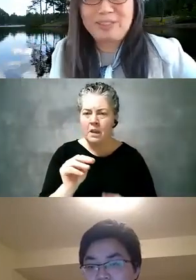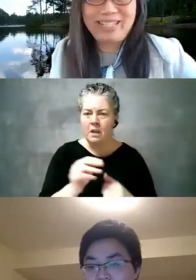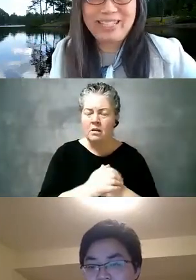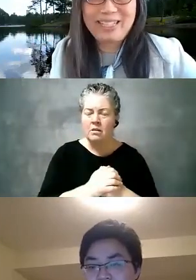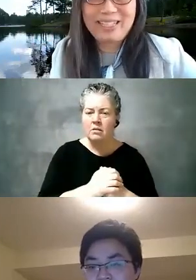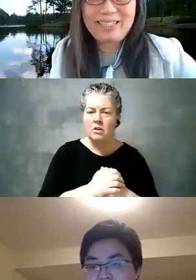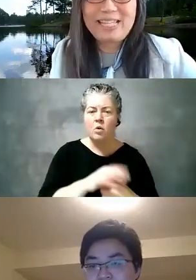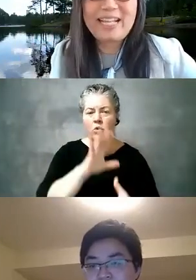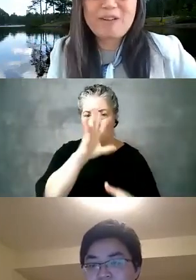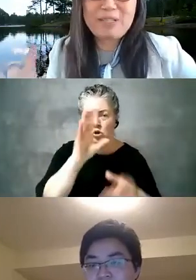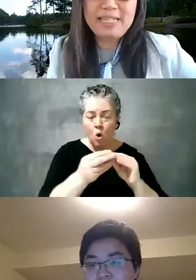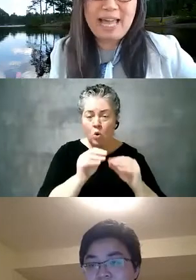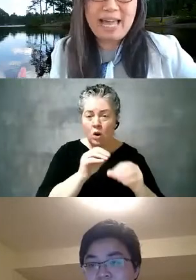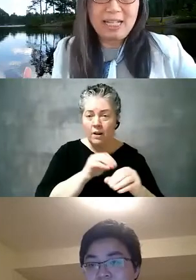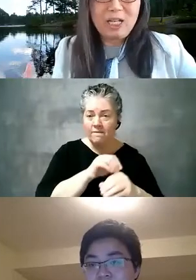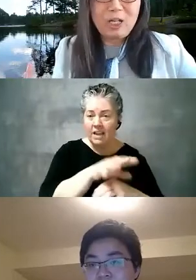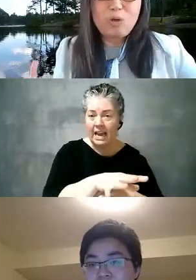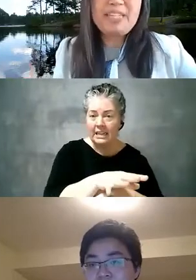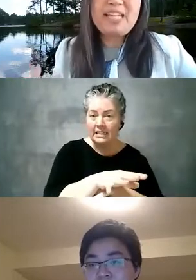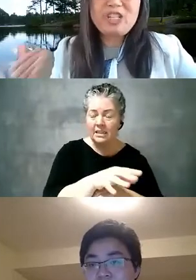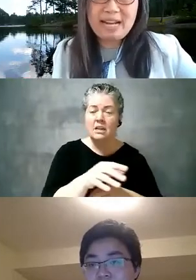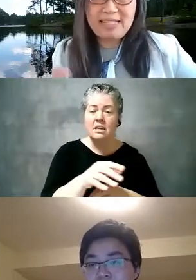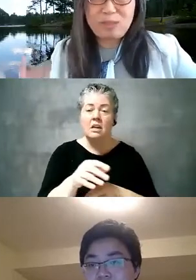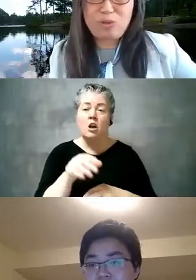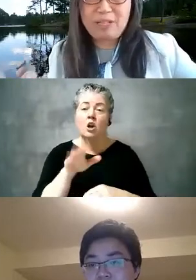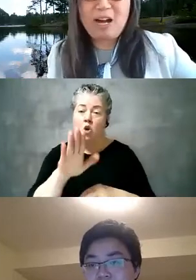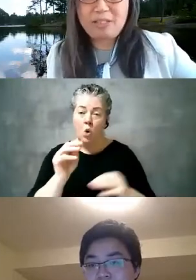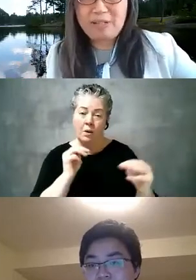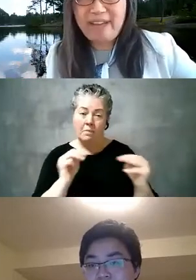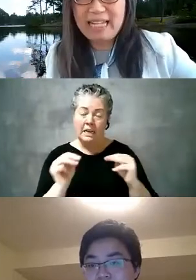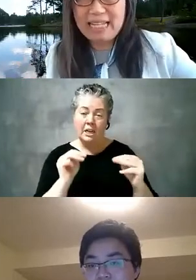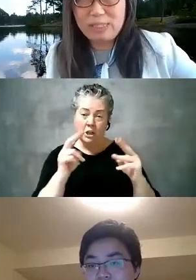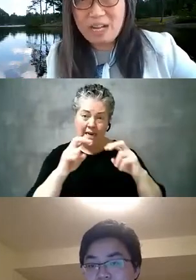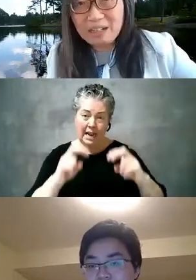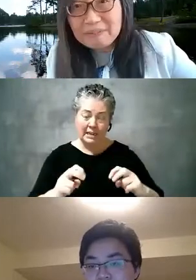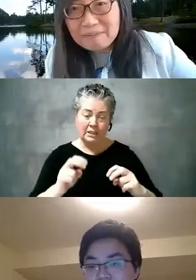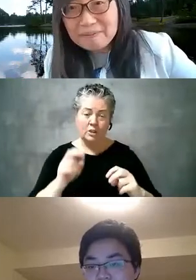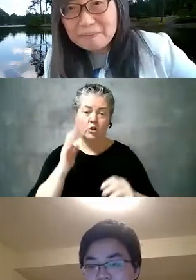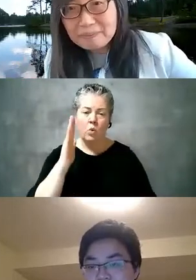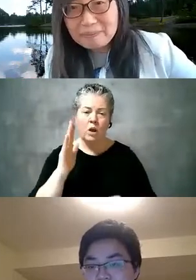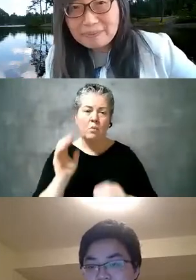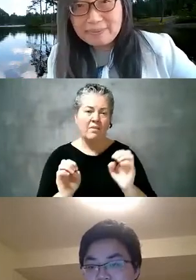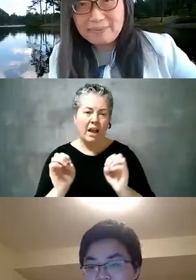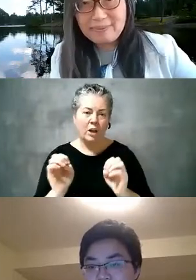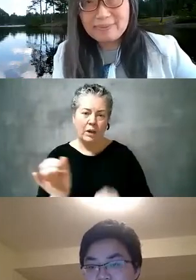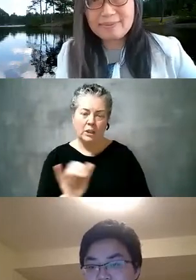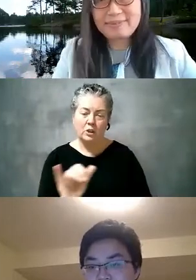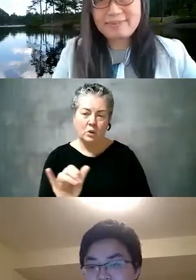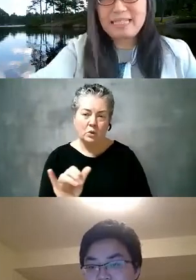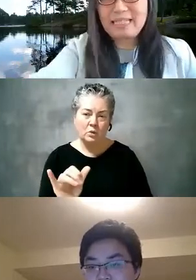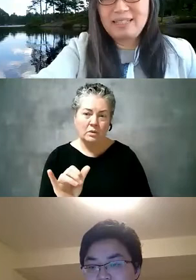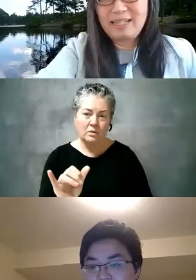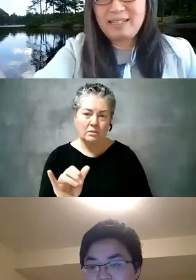student learning. Does that guarantee that your mediation analysis will be causally valid as well?